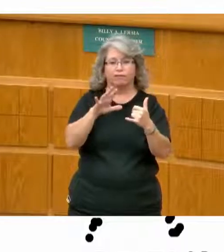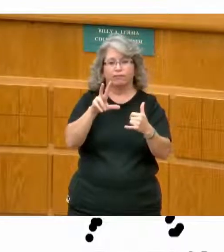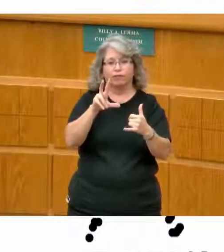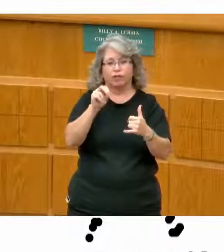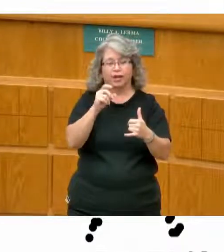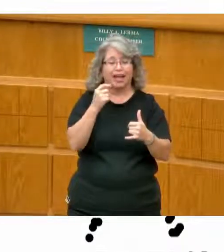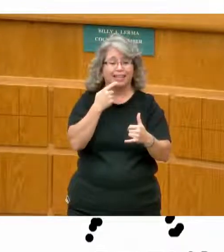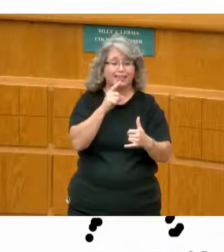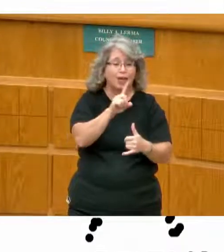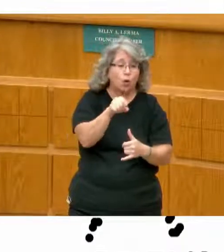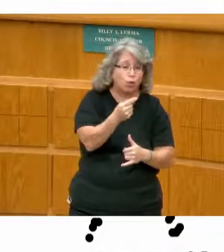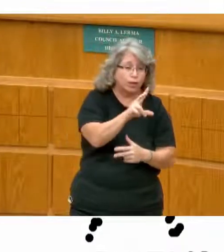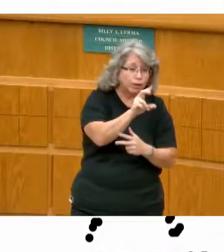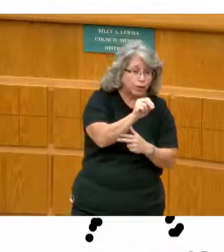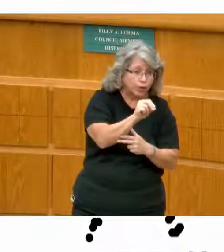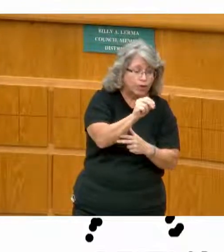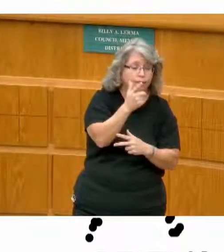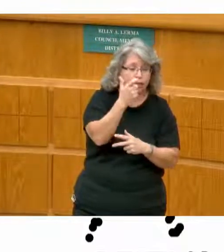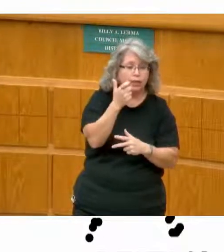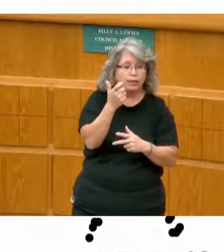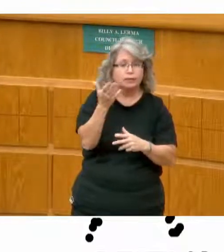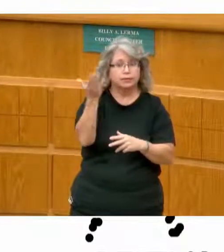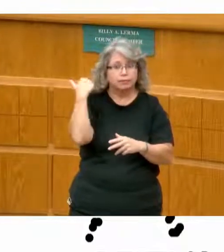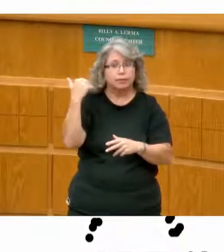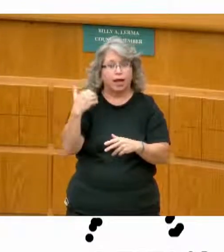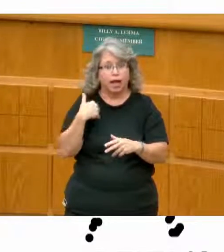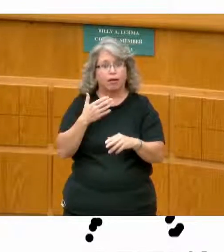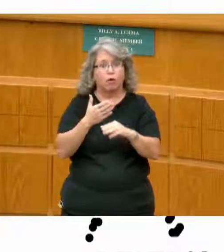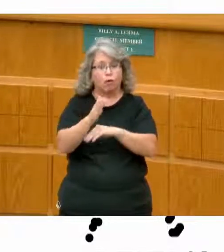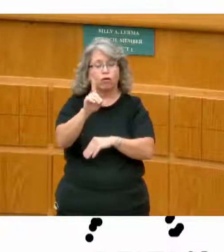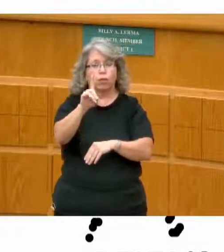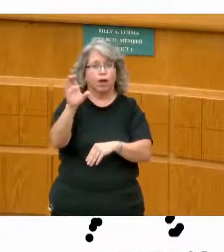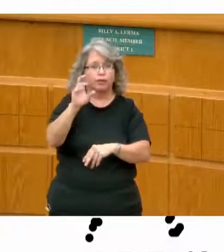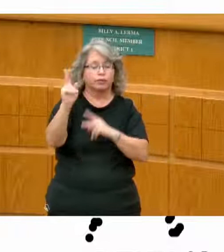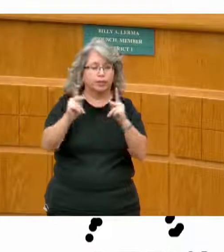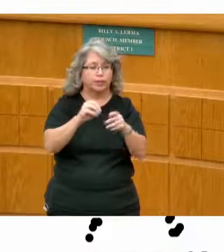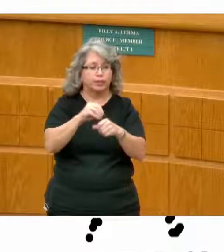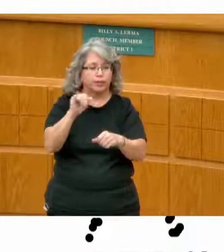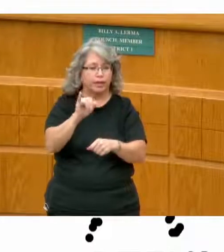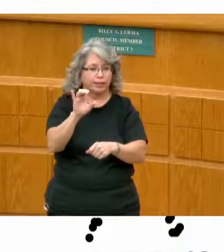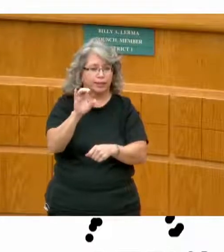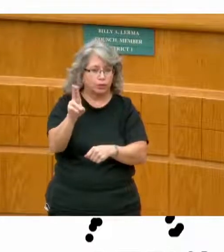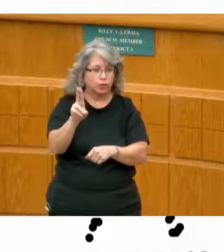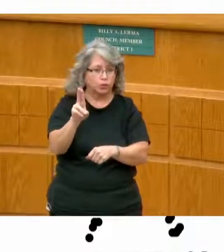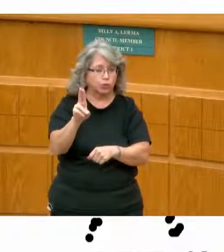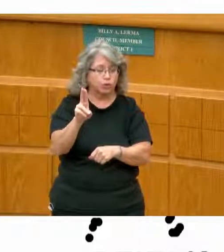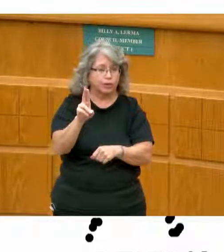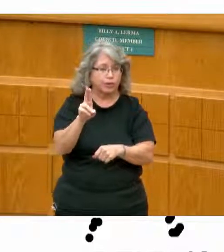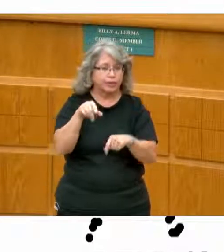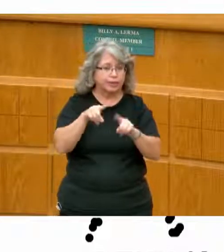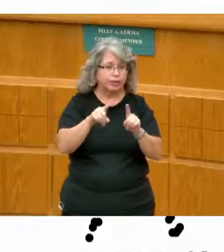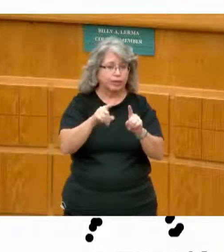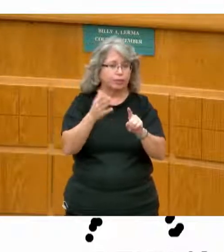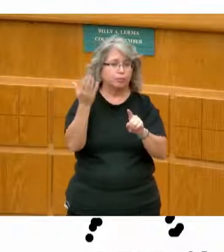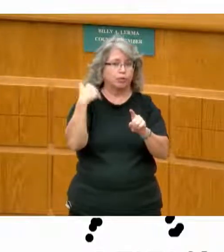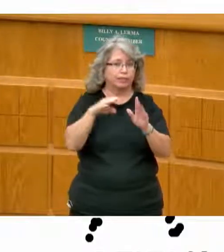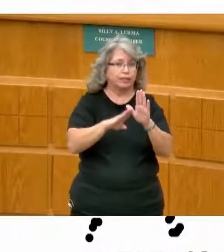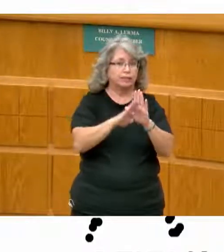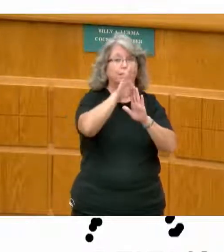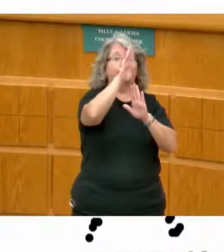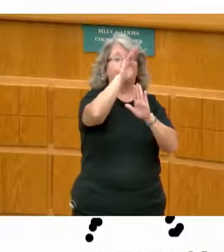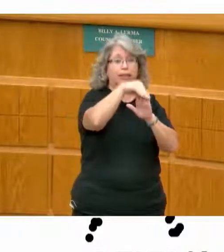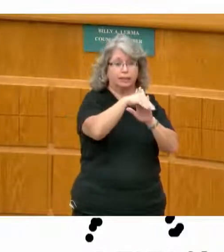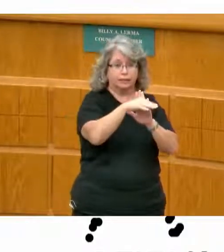30 because in the past we've had well over 100 people in the ICU with COVID in previous peaks. But again,